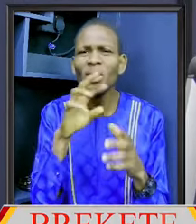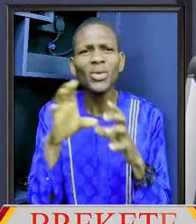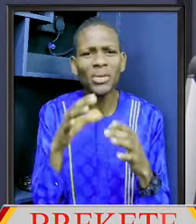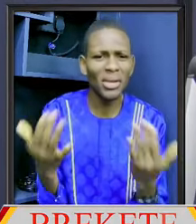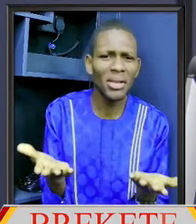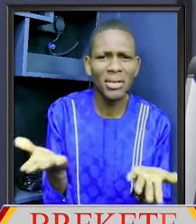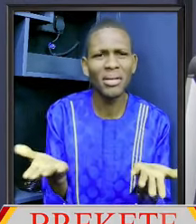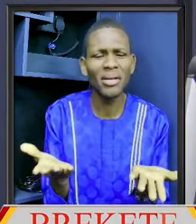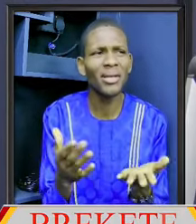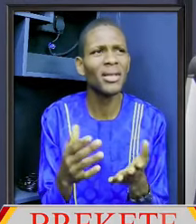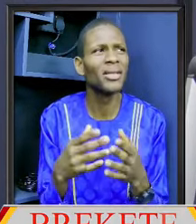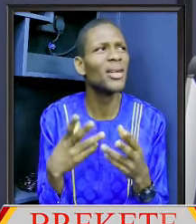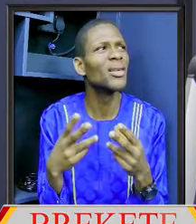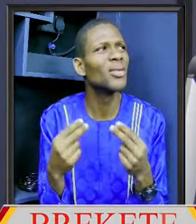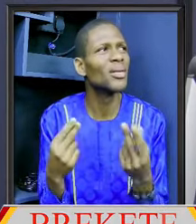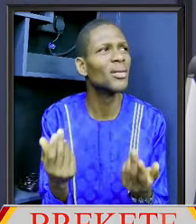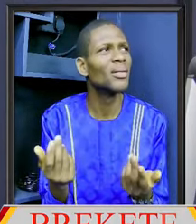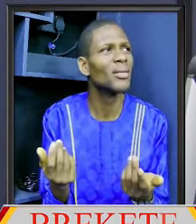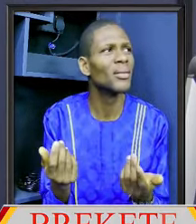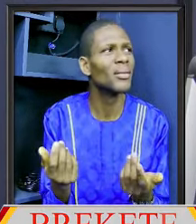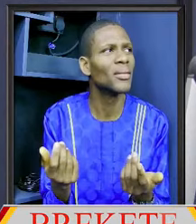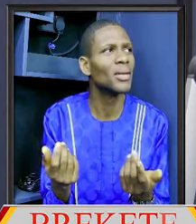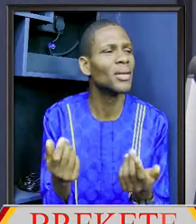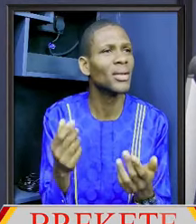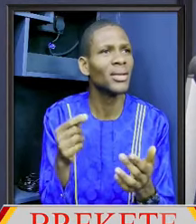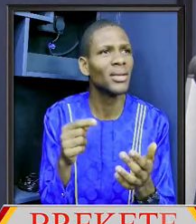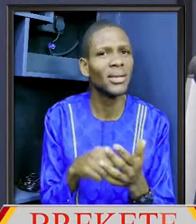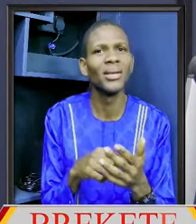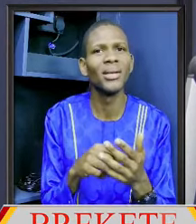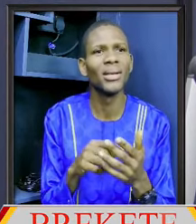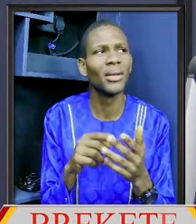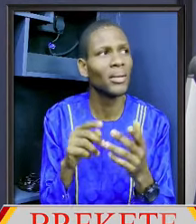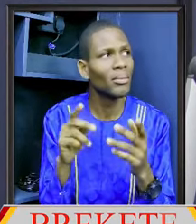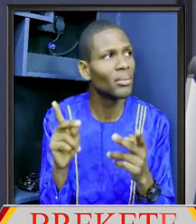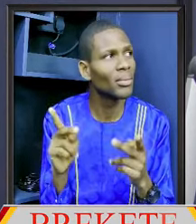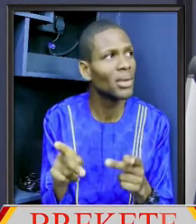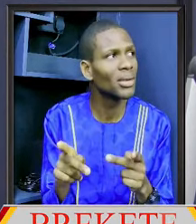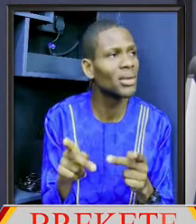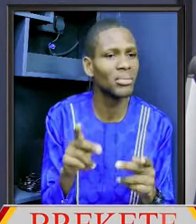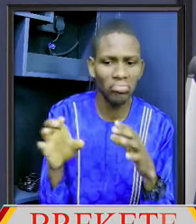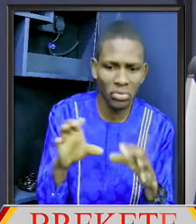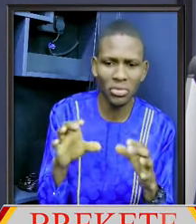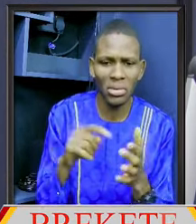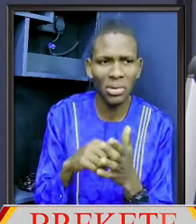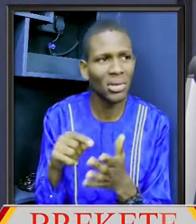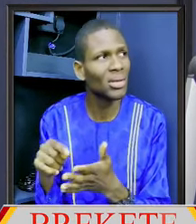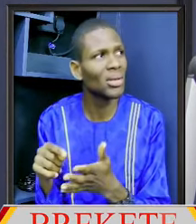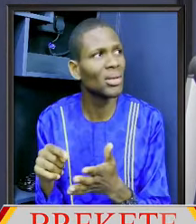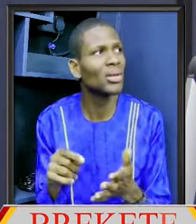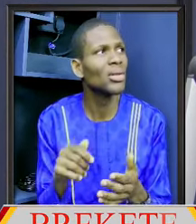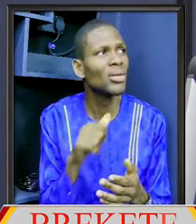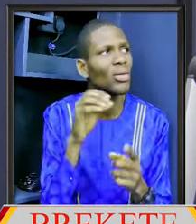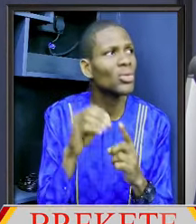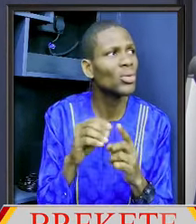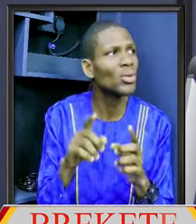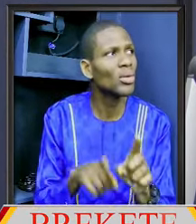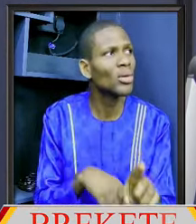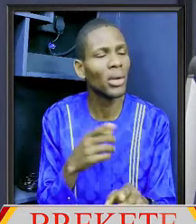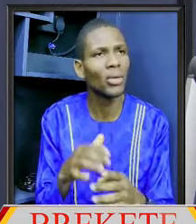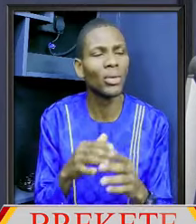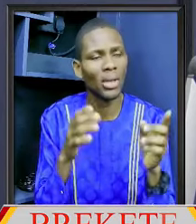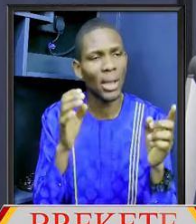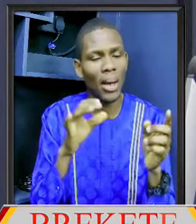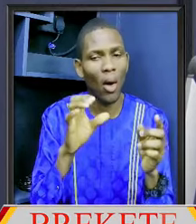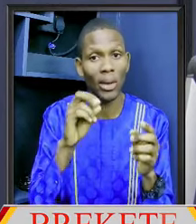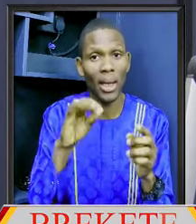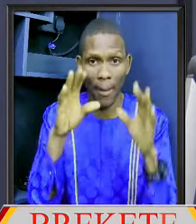here? No, nah. This person wear this thing like this. Not too long ago, I went somewhere